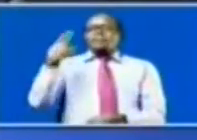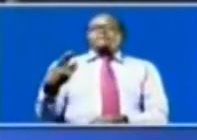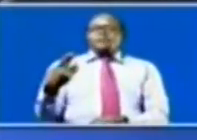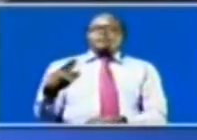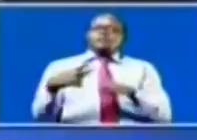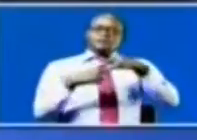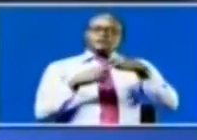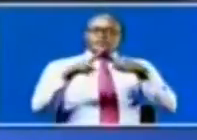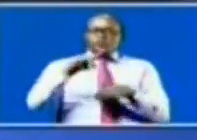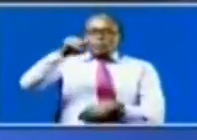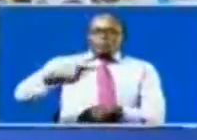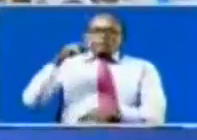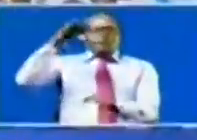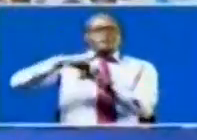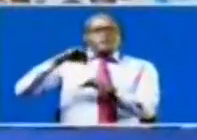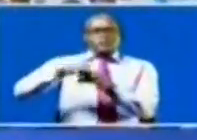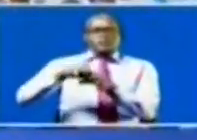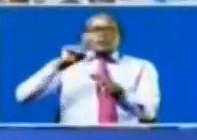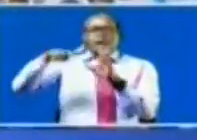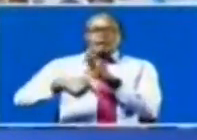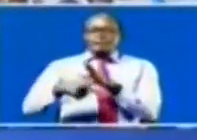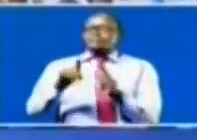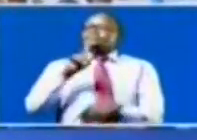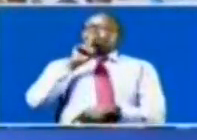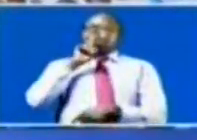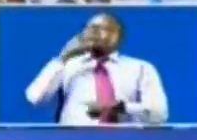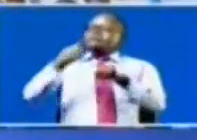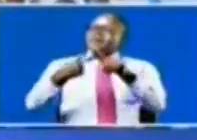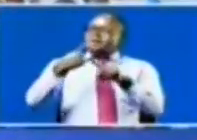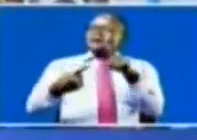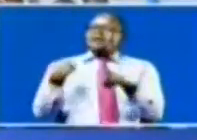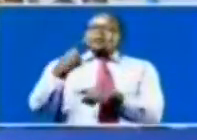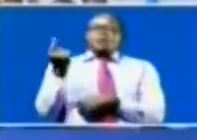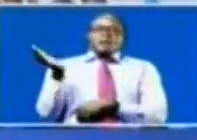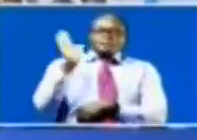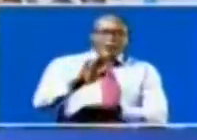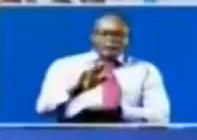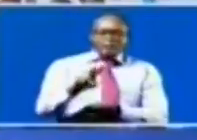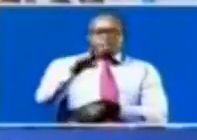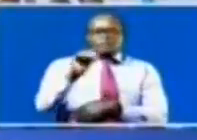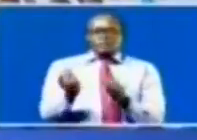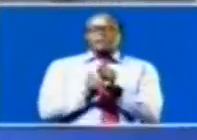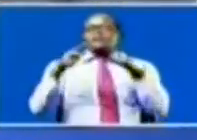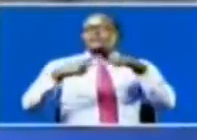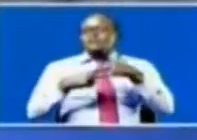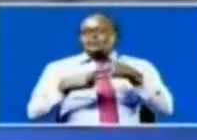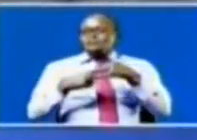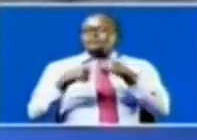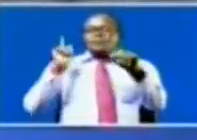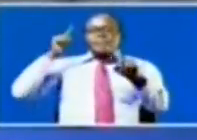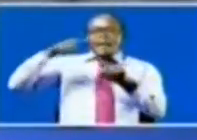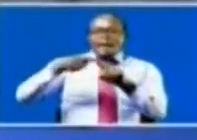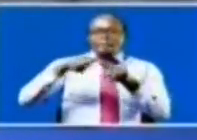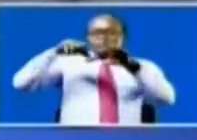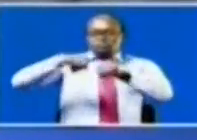with 72,000 votes. He would later go silent for 4 years, only to resurface in 2017 with the intention